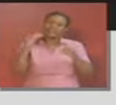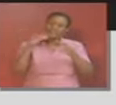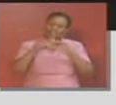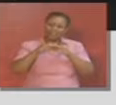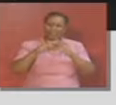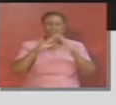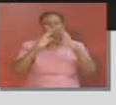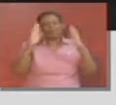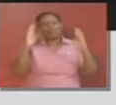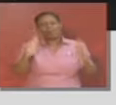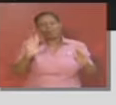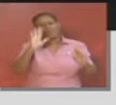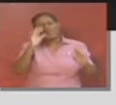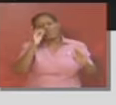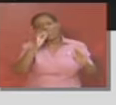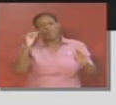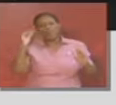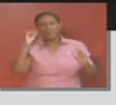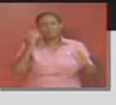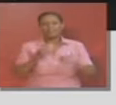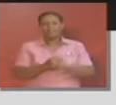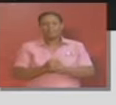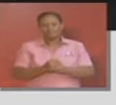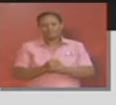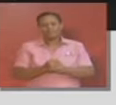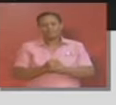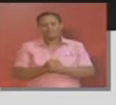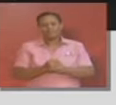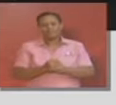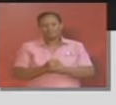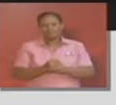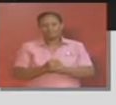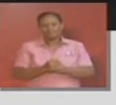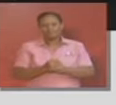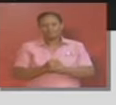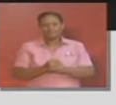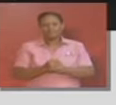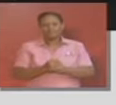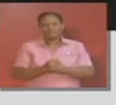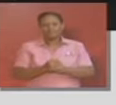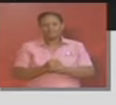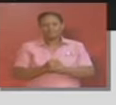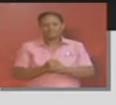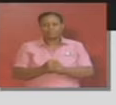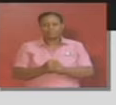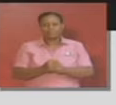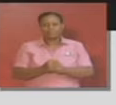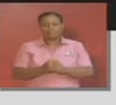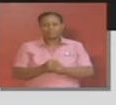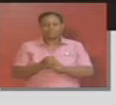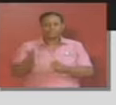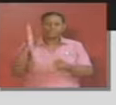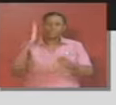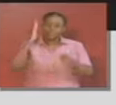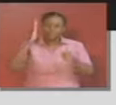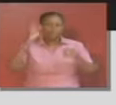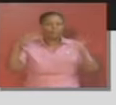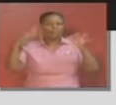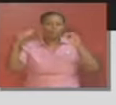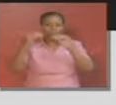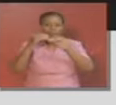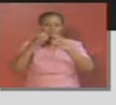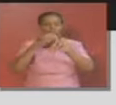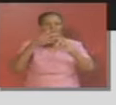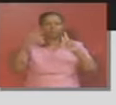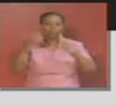ceremony setting. Now, we're going to have a little more of a conversation about some of the details around the